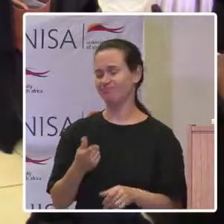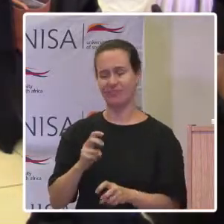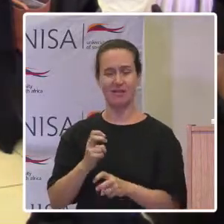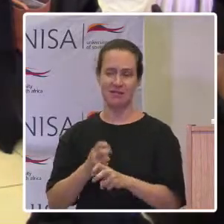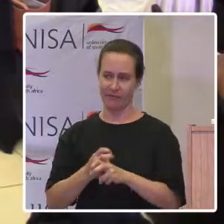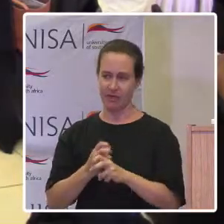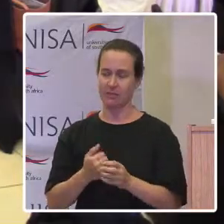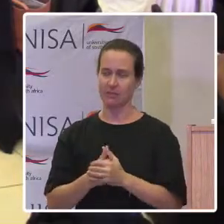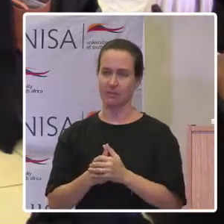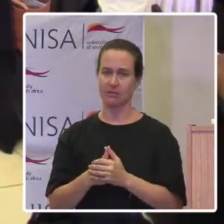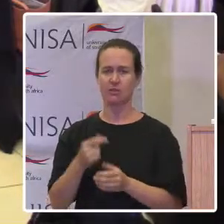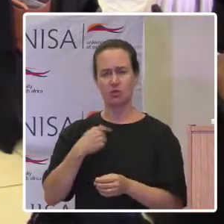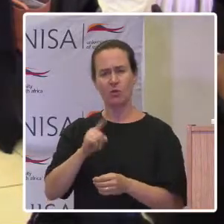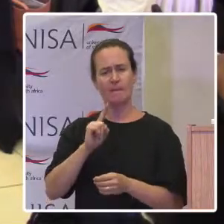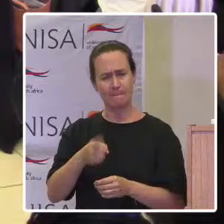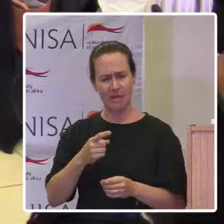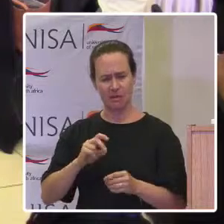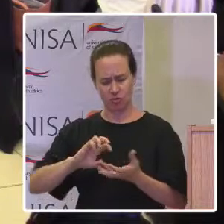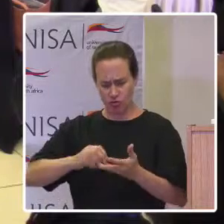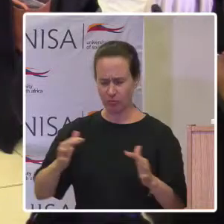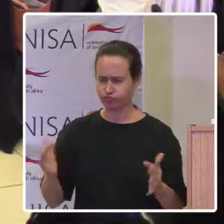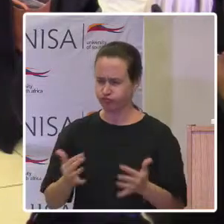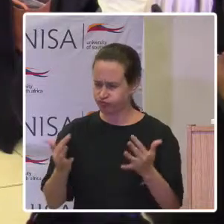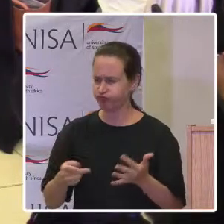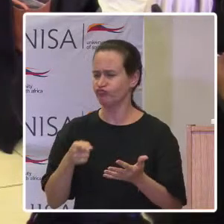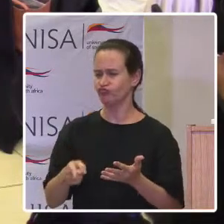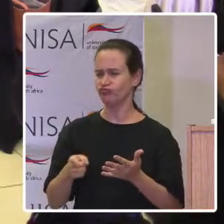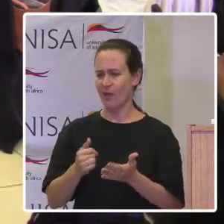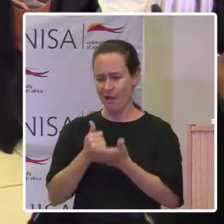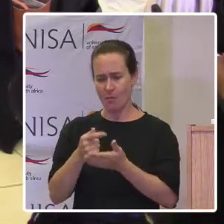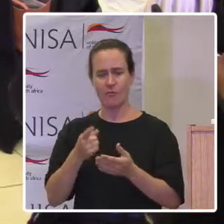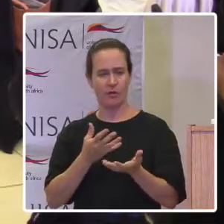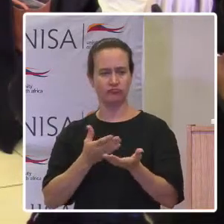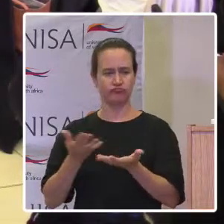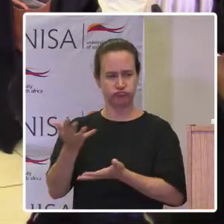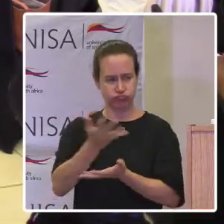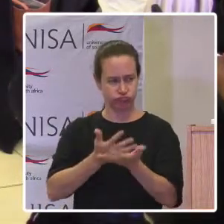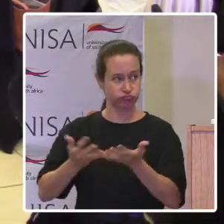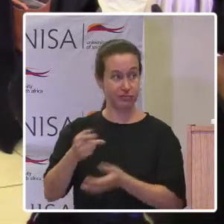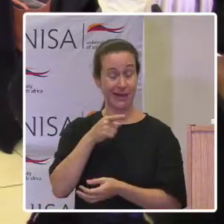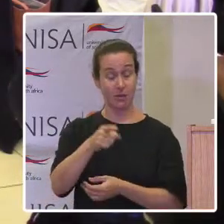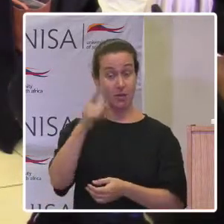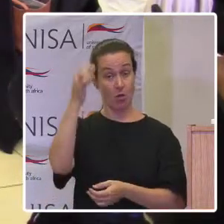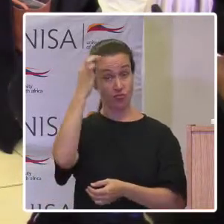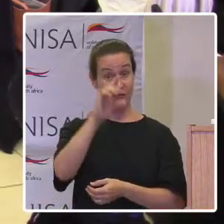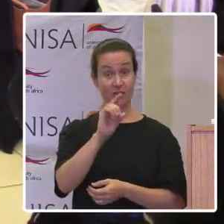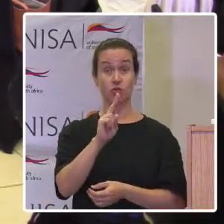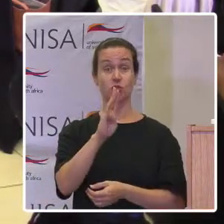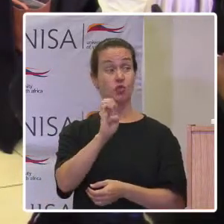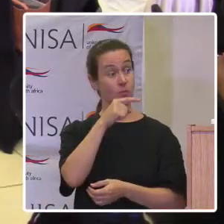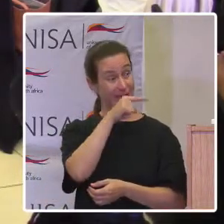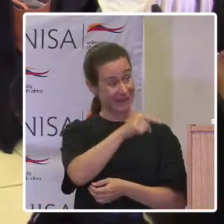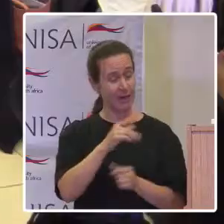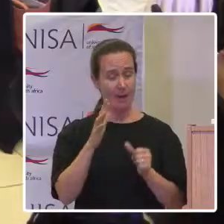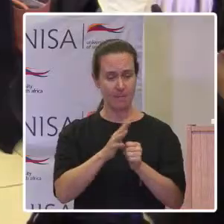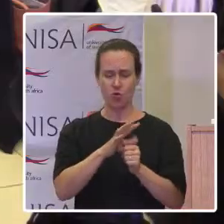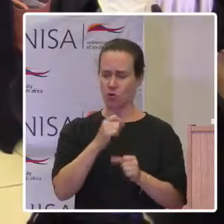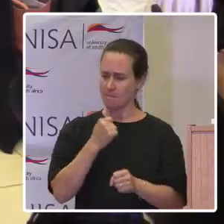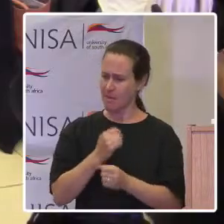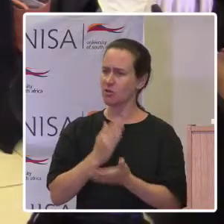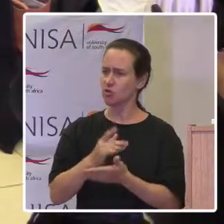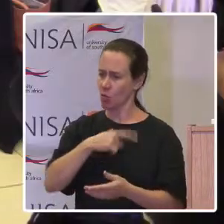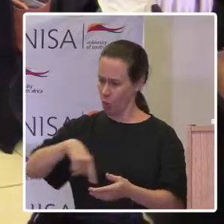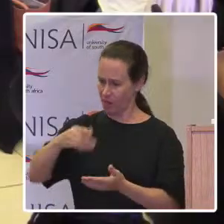we facilitate these conversations, and Prof. Dube has been at the forefront of making those engagements happen through various platforms